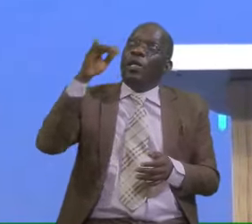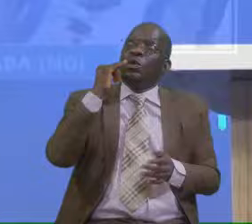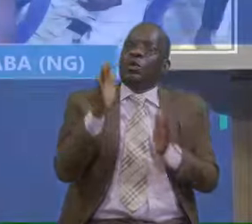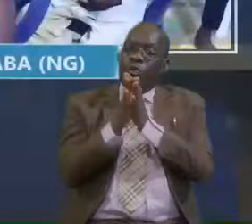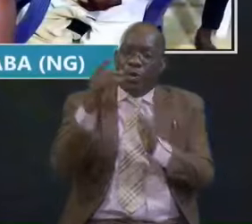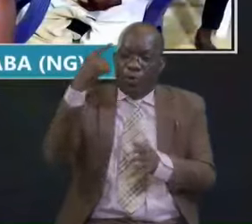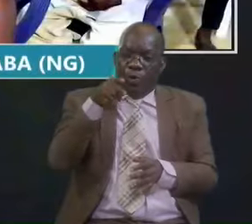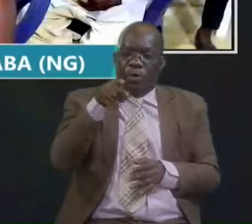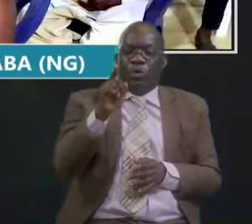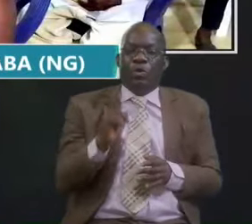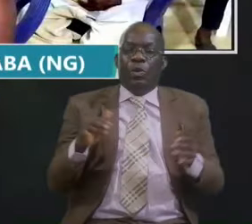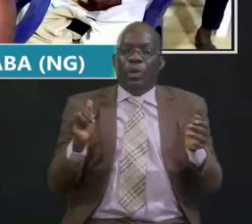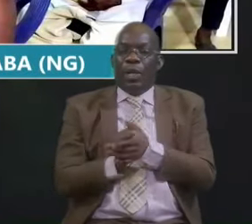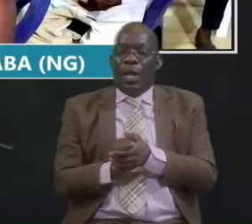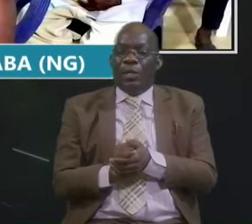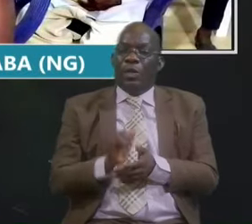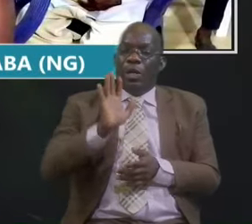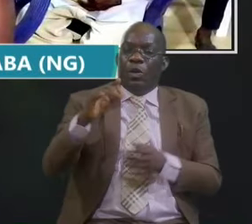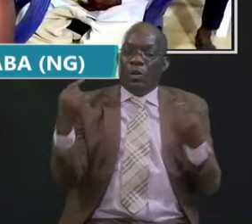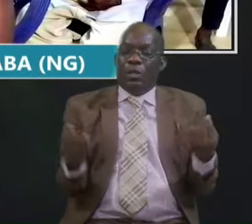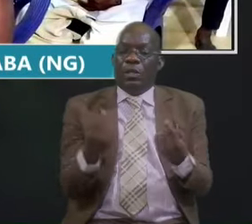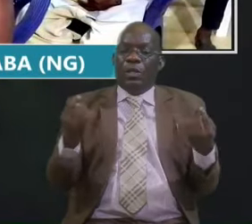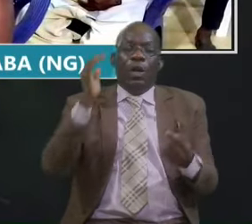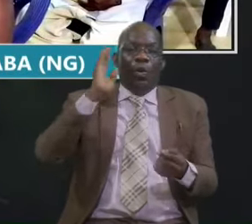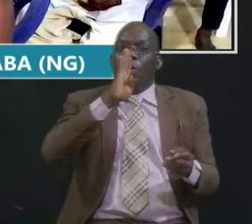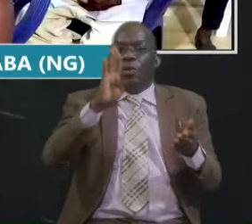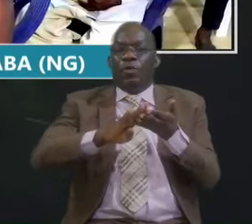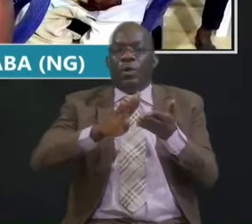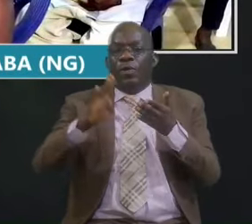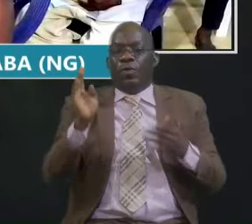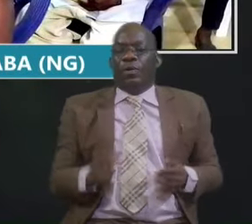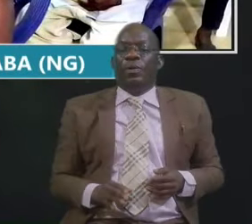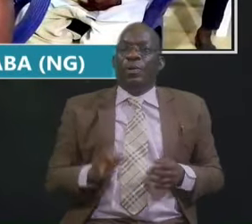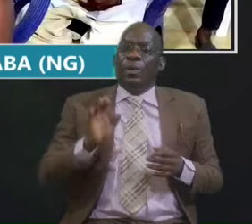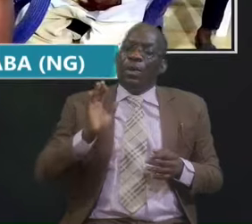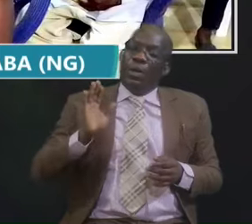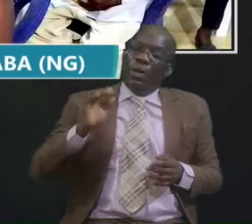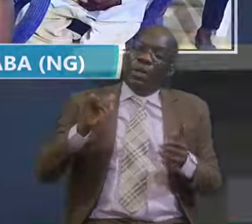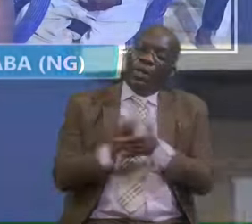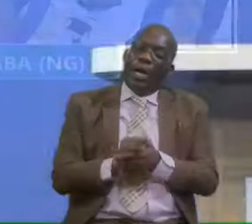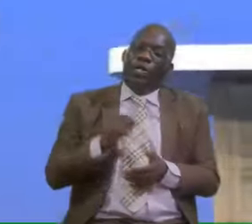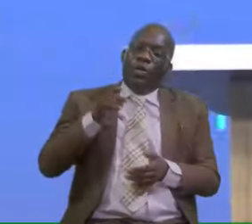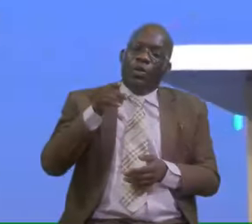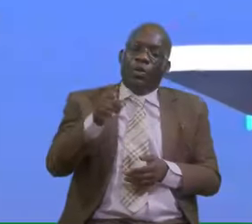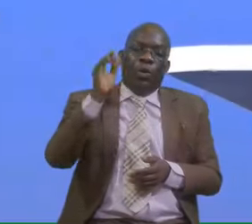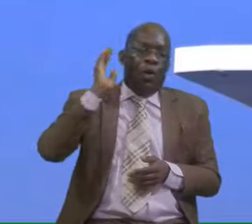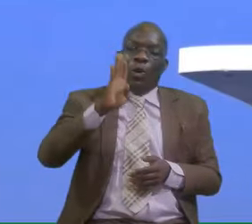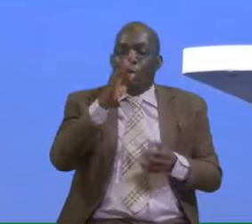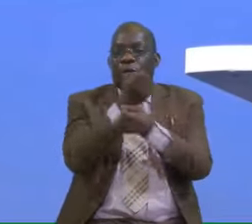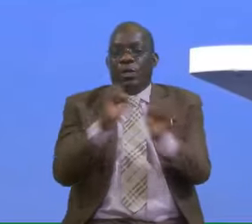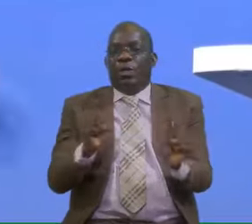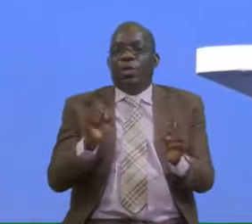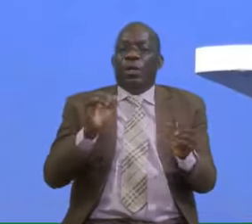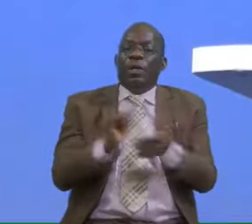you, that your sins will be forgiven, that you will be saved, that your